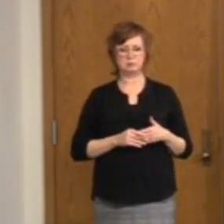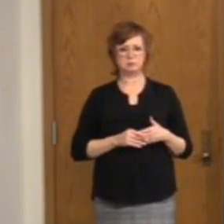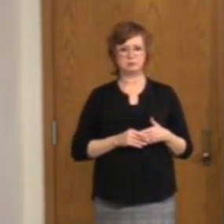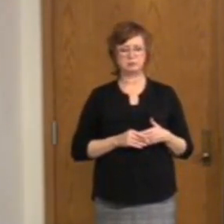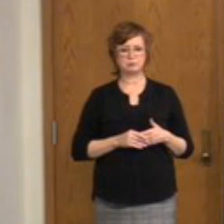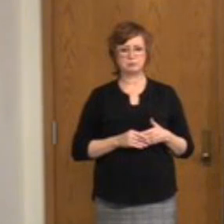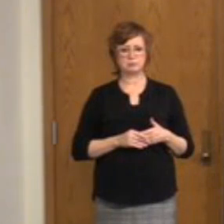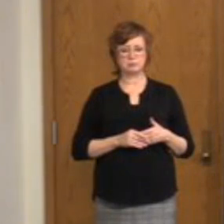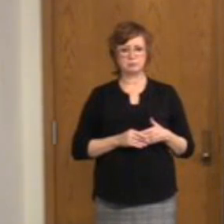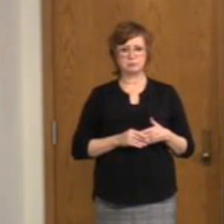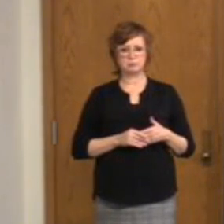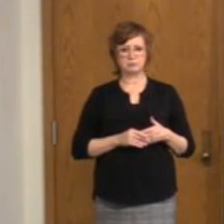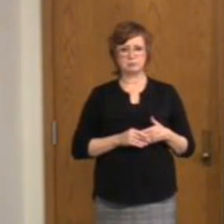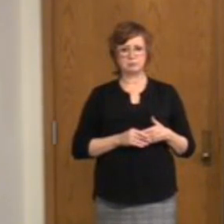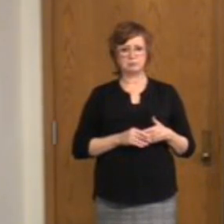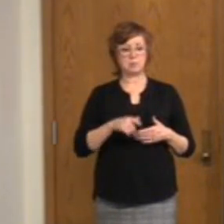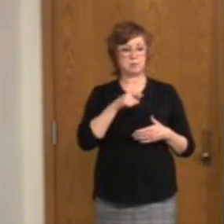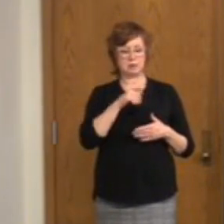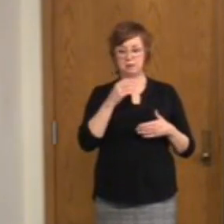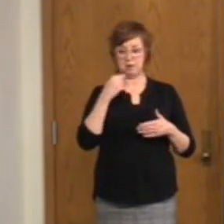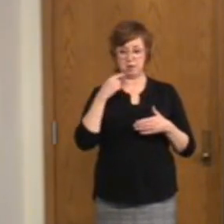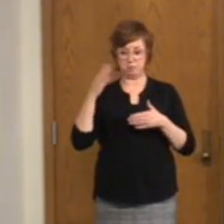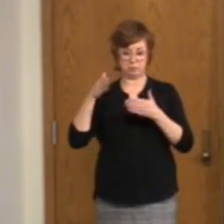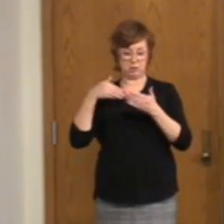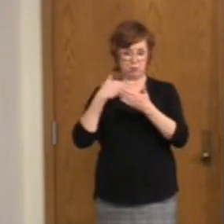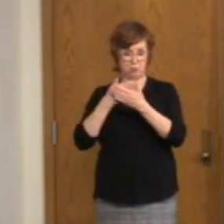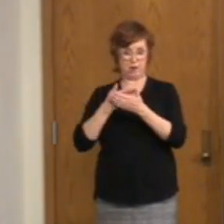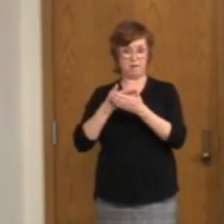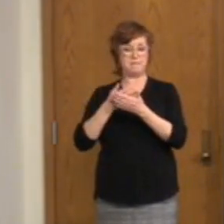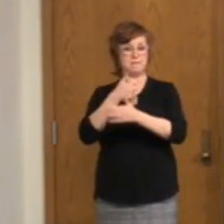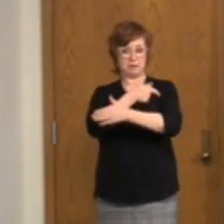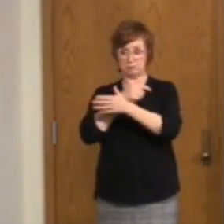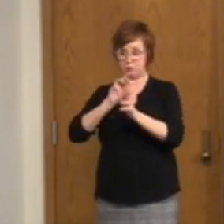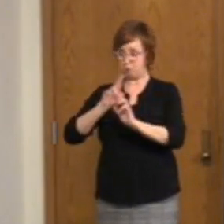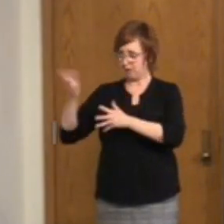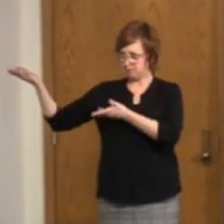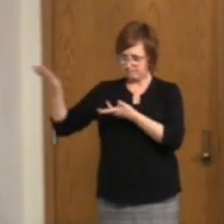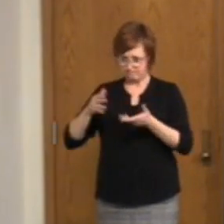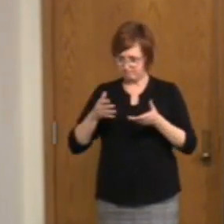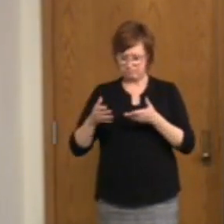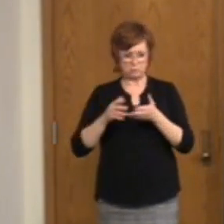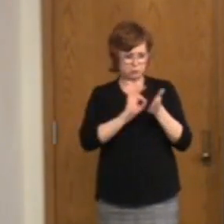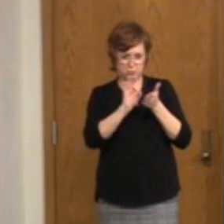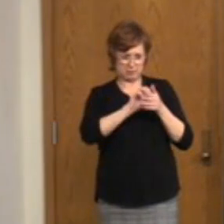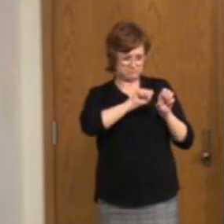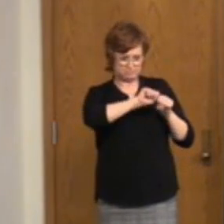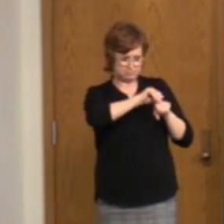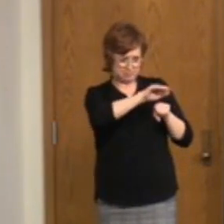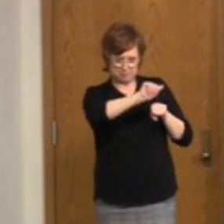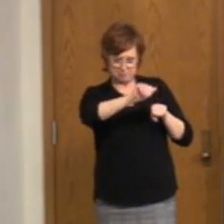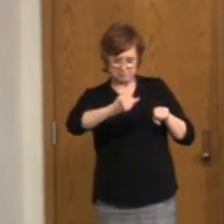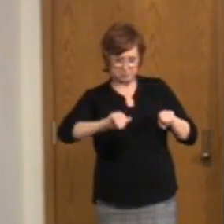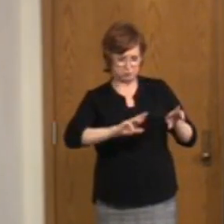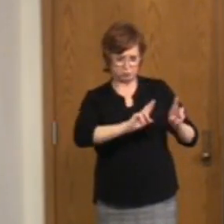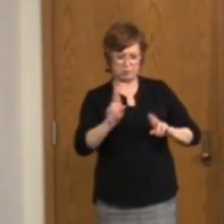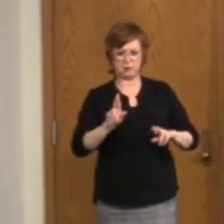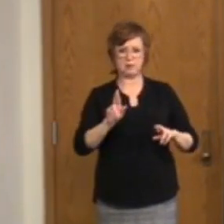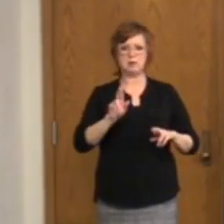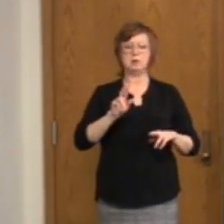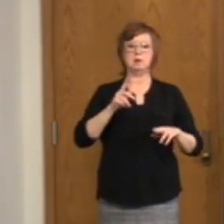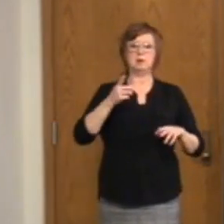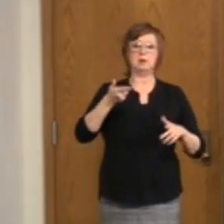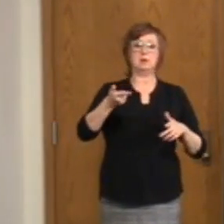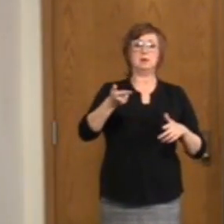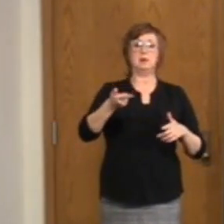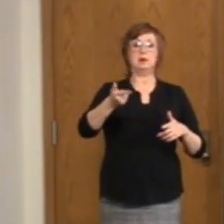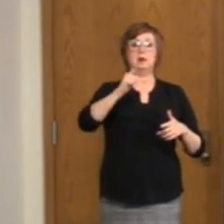we receive vaccines, are making them available to Saskatchewan people. It's on us to step forward when it's our turn and ensure that we are taking that vaccine,